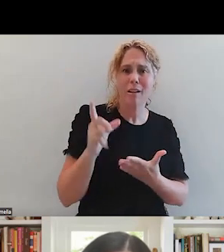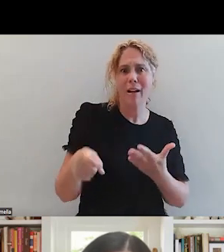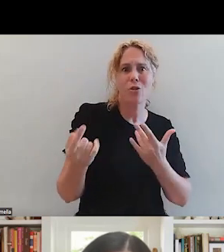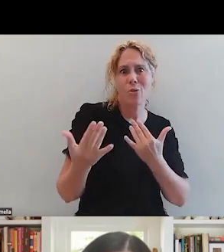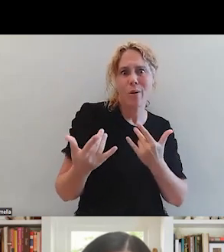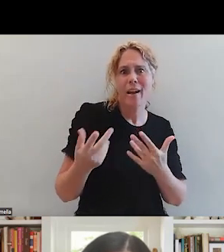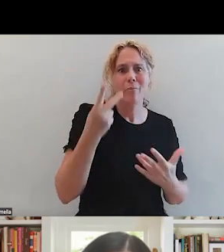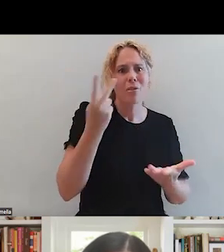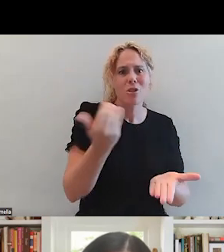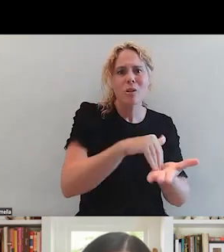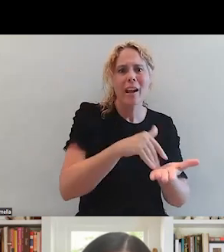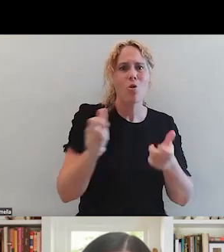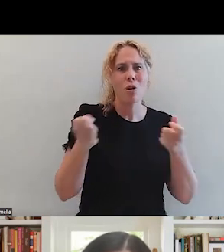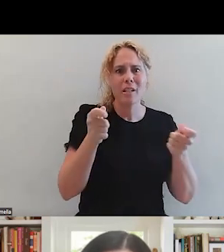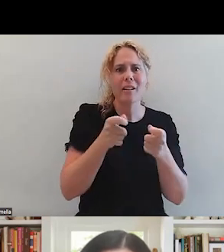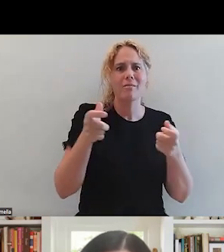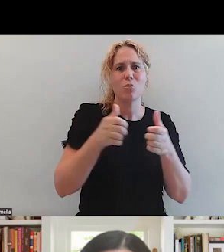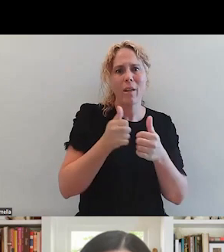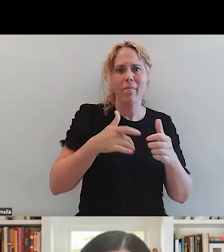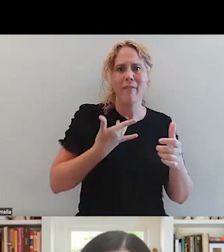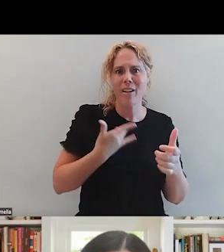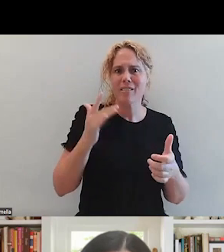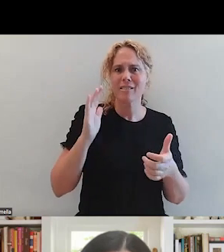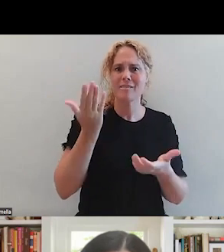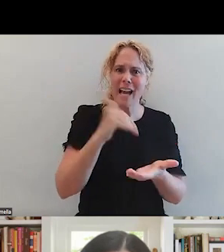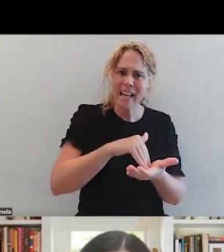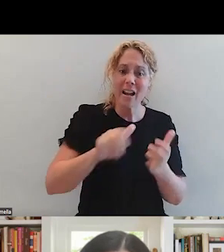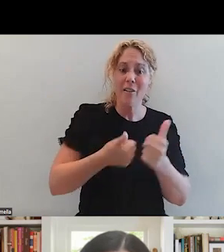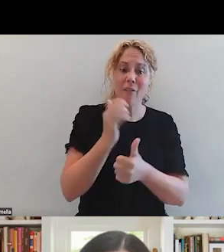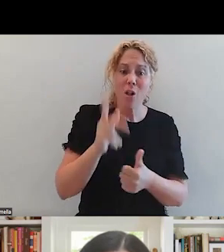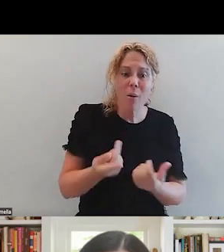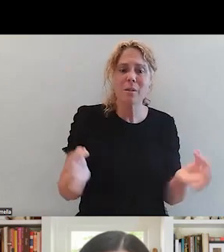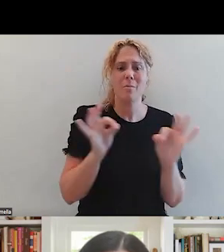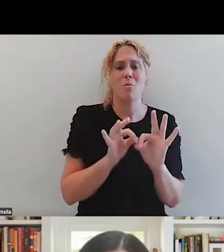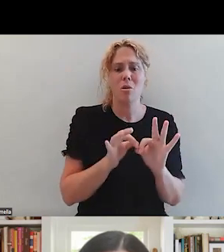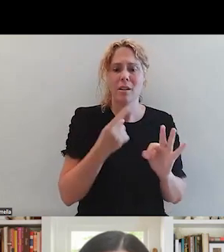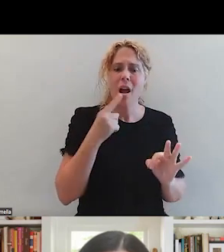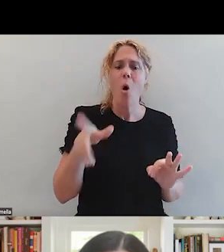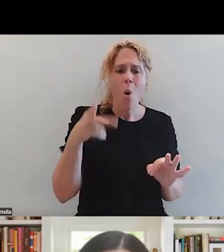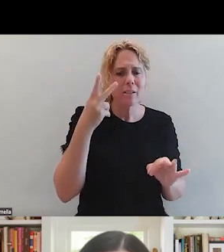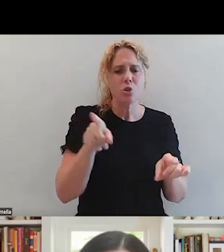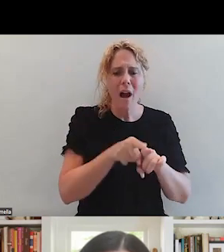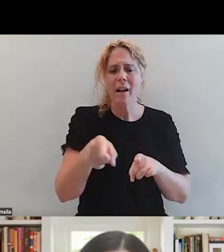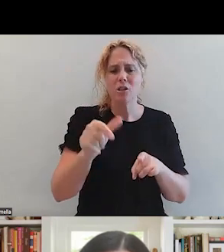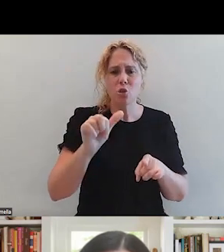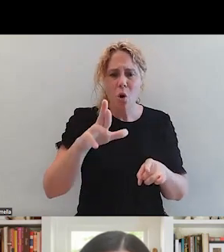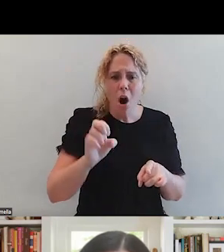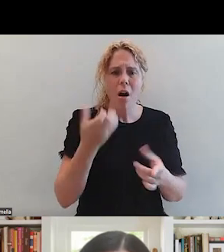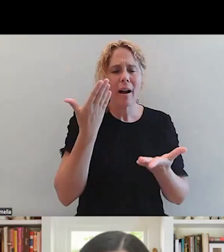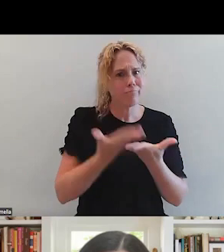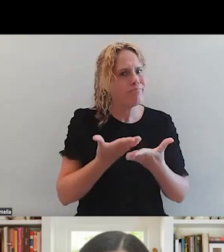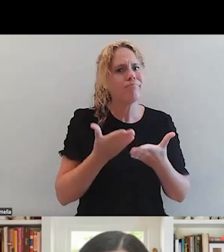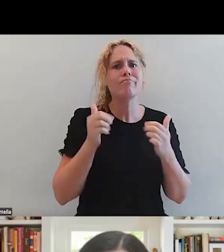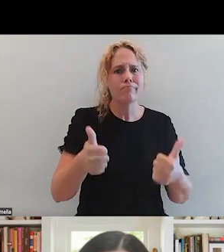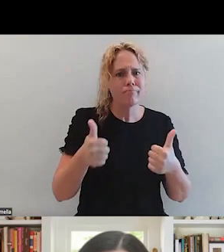wait 2 weeks before I deal with these feelings again. And that follow-up is key to allow people to see, hey, I see you as you are. I validate you for where you're at